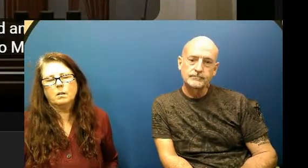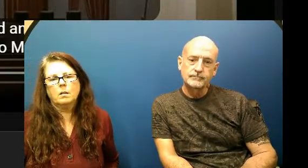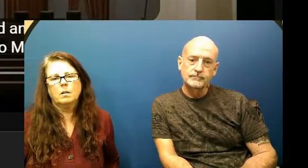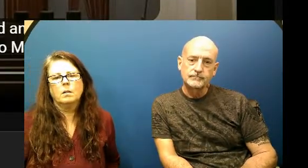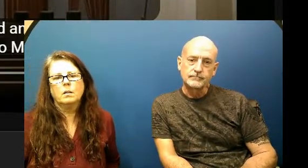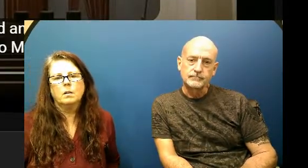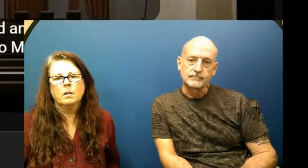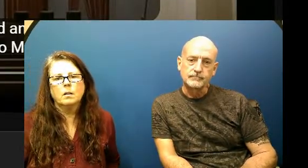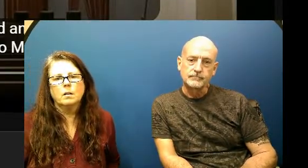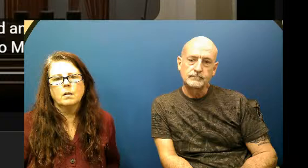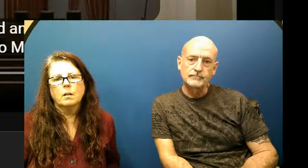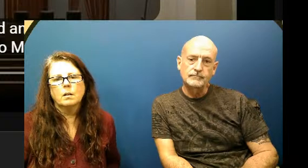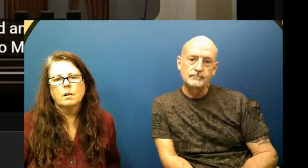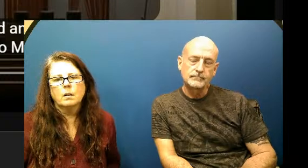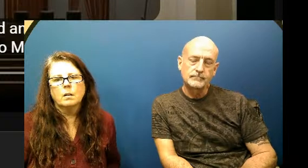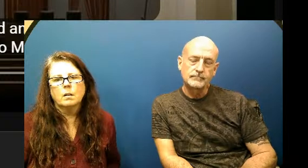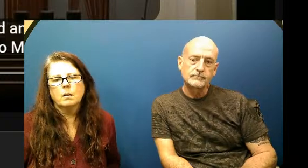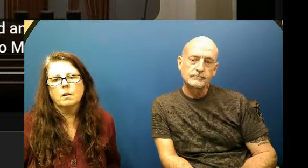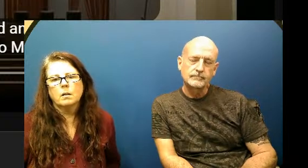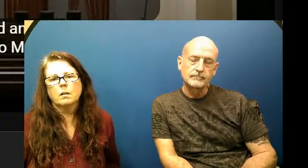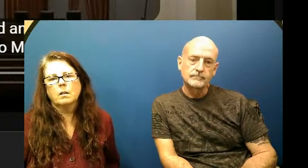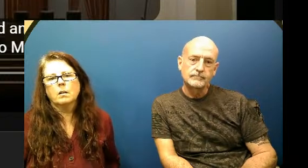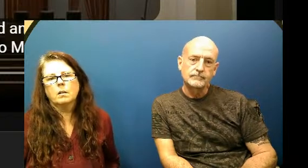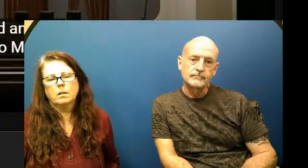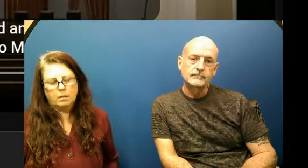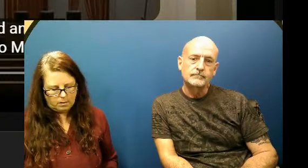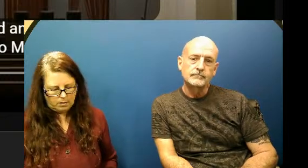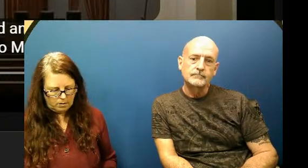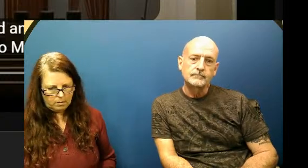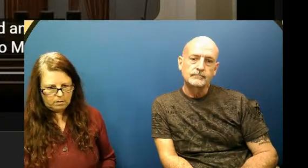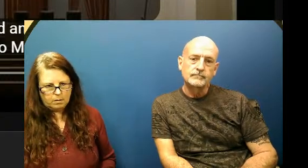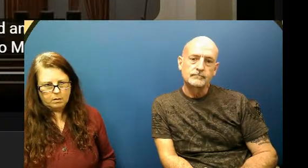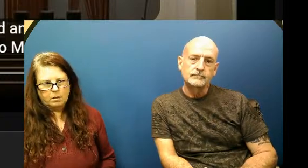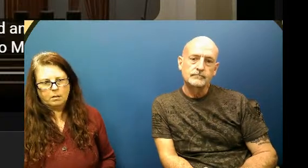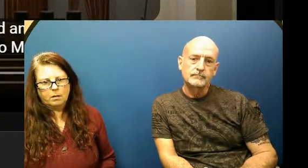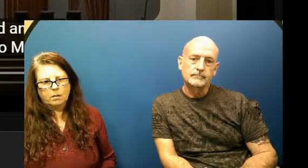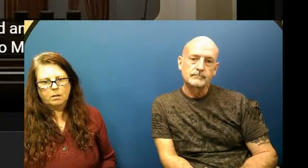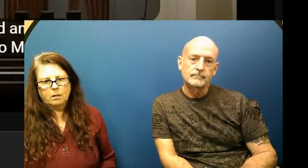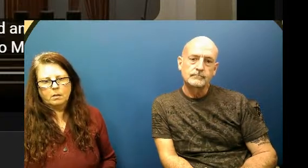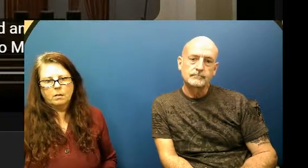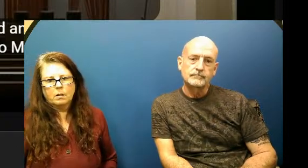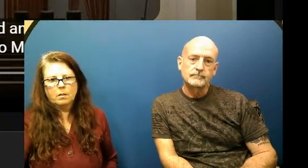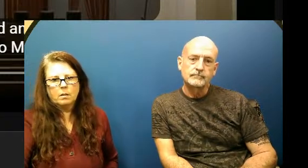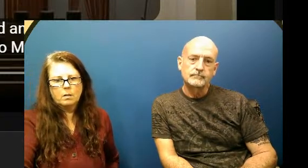to the effectiveness of the remedy, but the point is, I